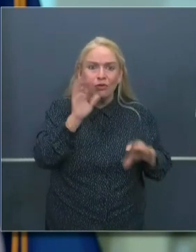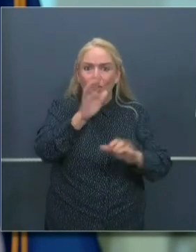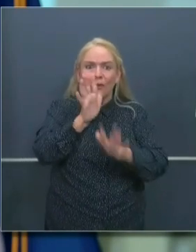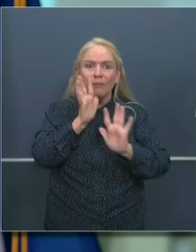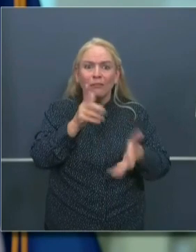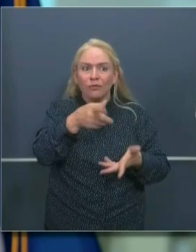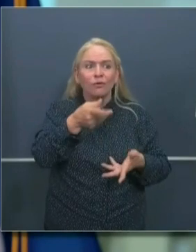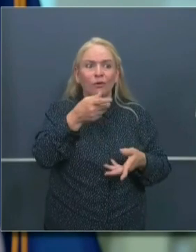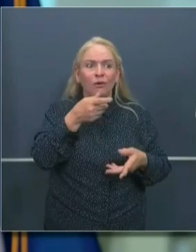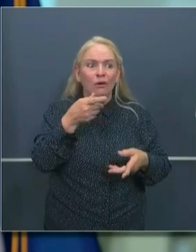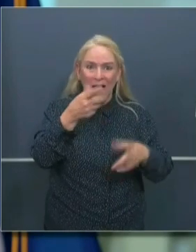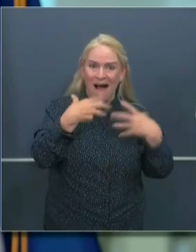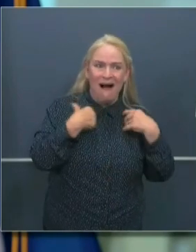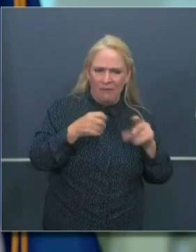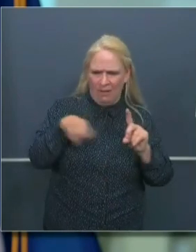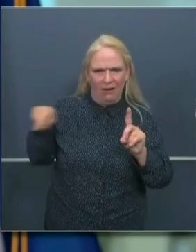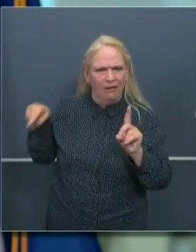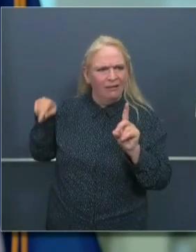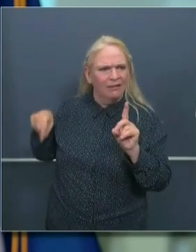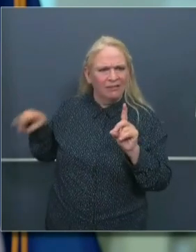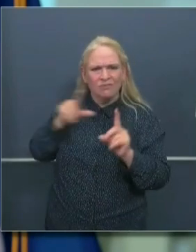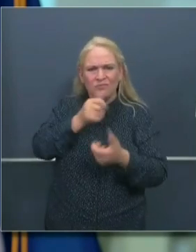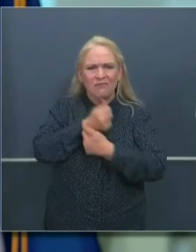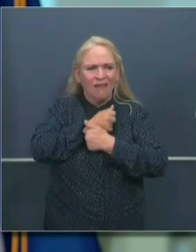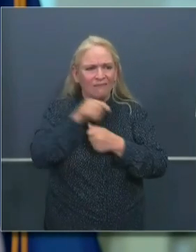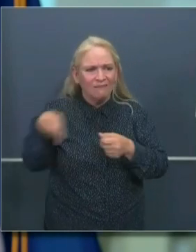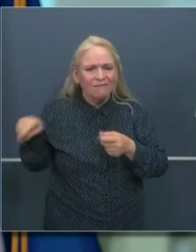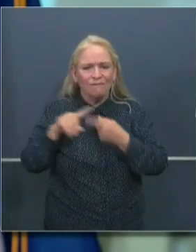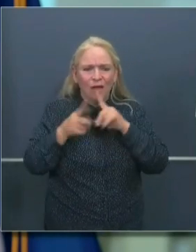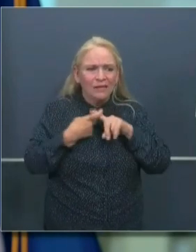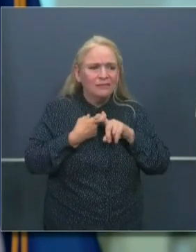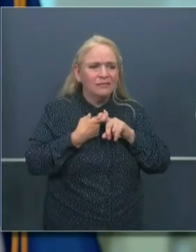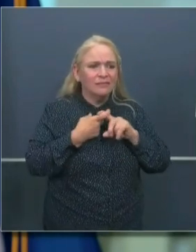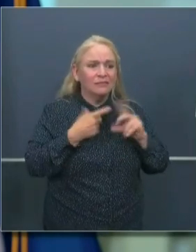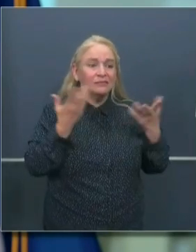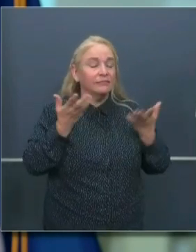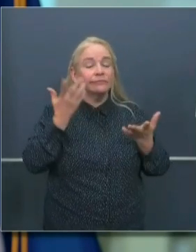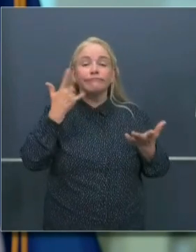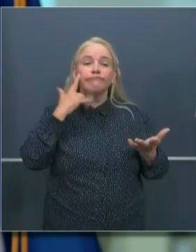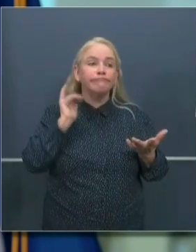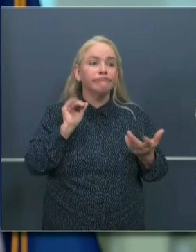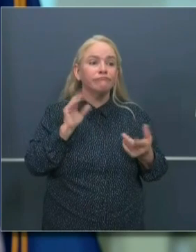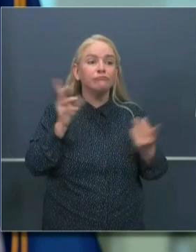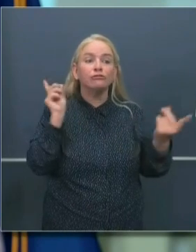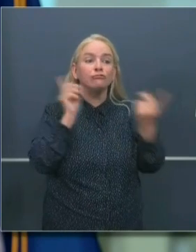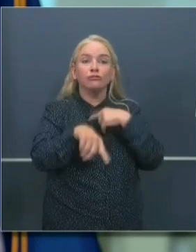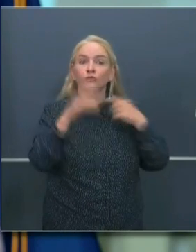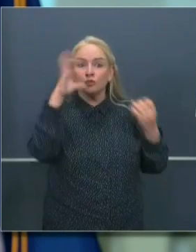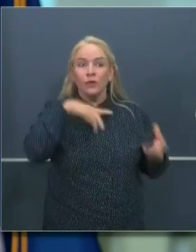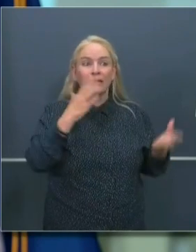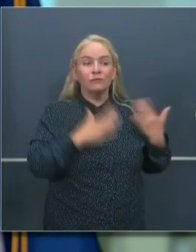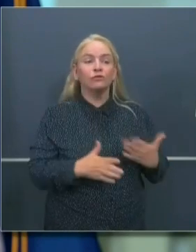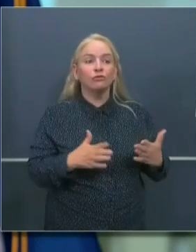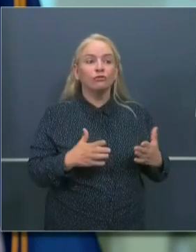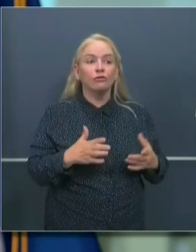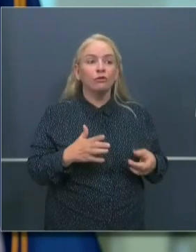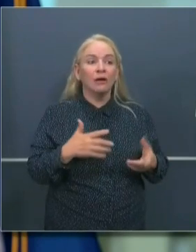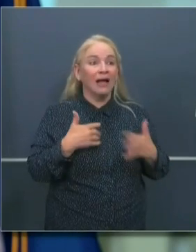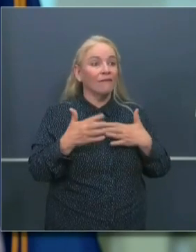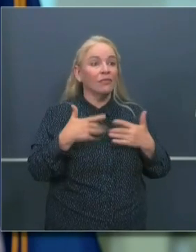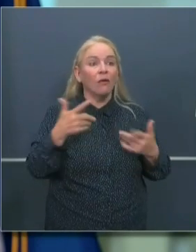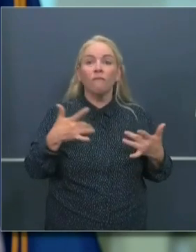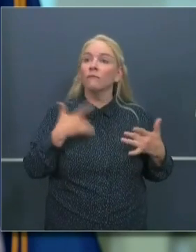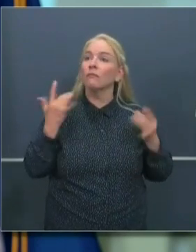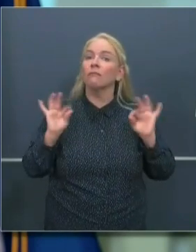could be someone you deeply love. It also could be a stranger that you walked by in passing where you were asymptomatic or